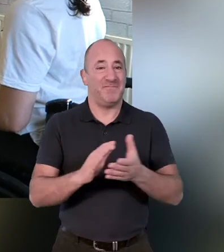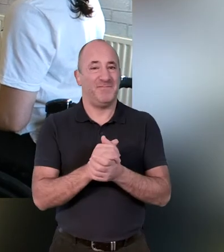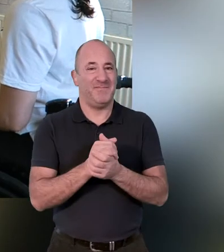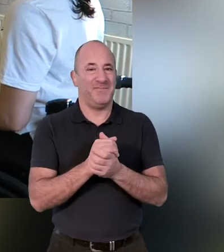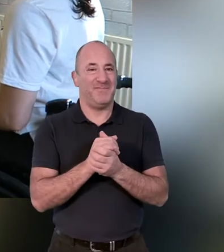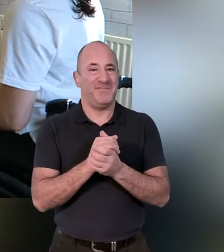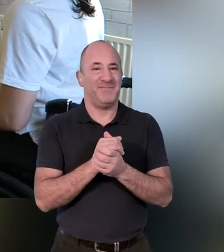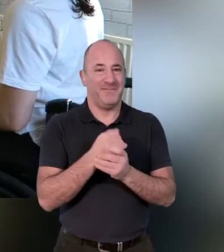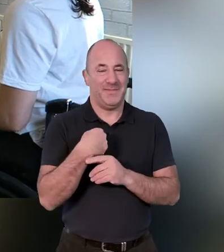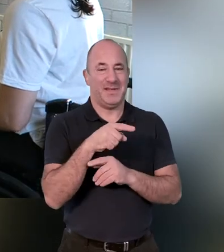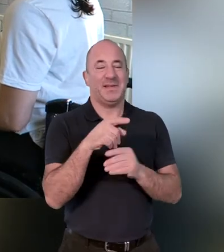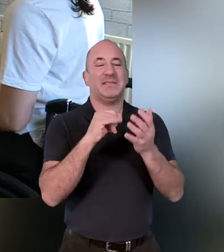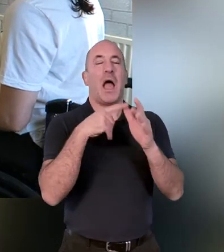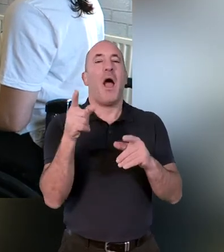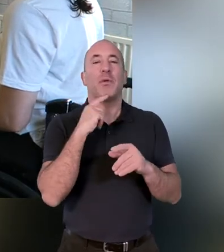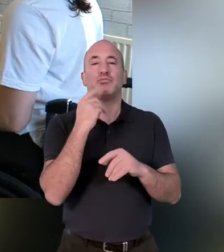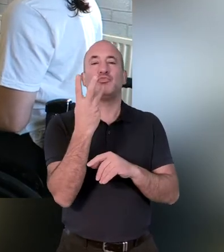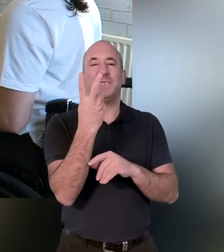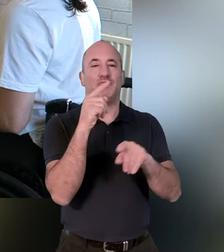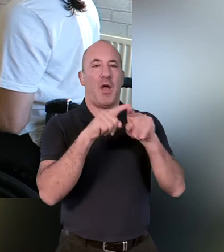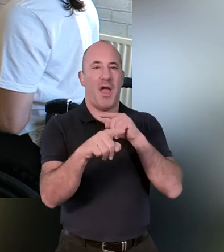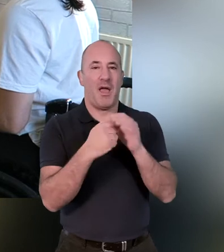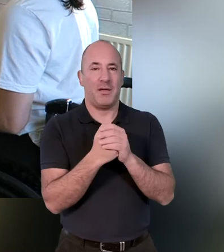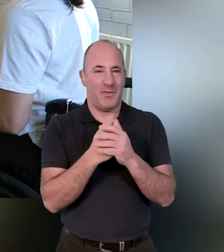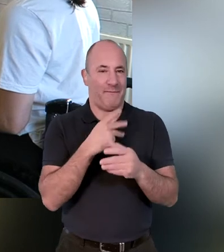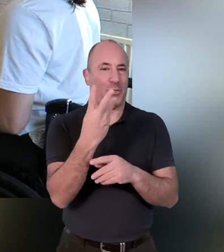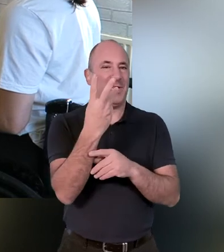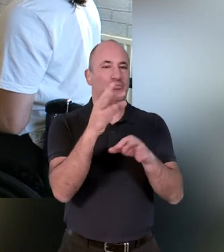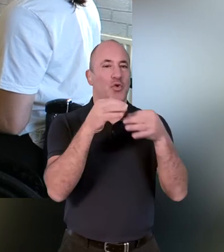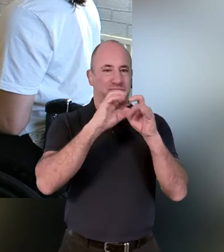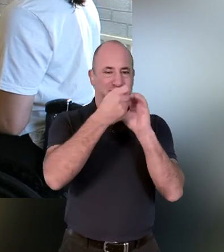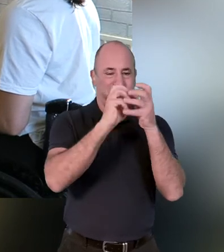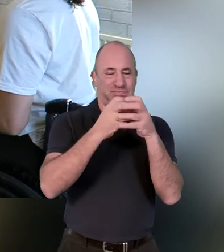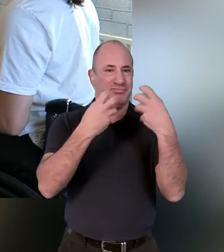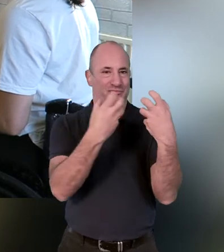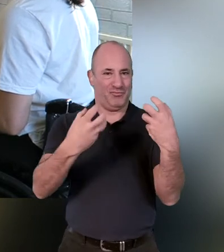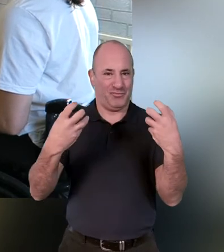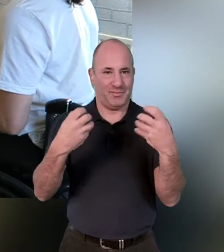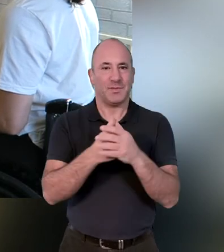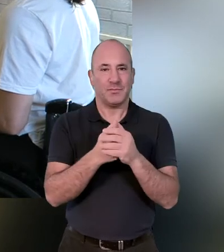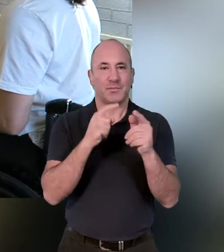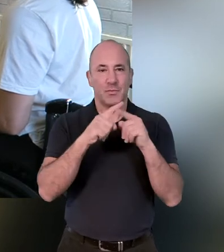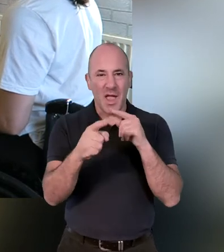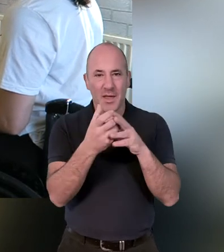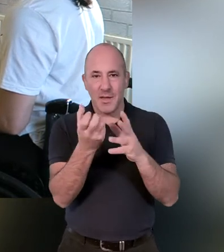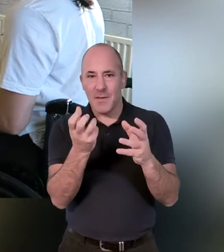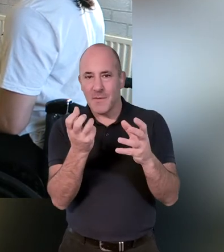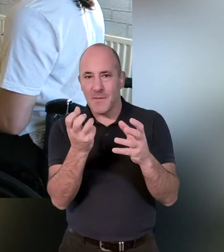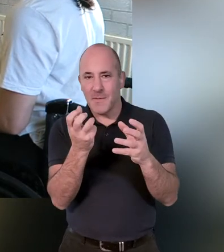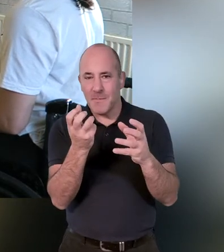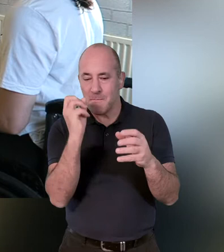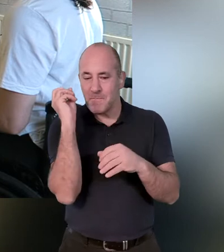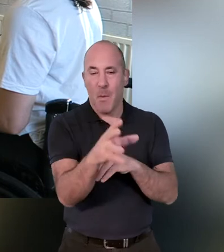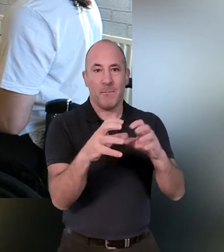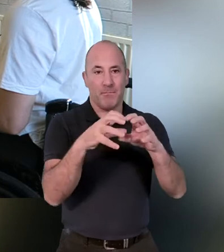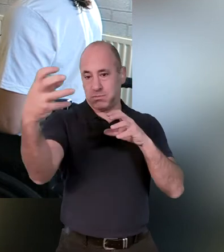and we're going to give Sam her three goes, so she's got three pairs of rolled up socks and she's